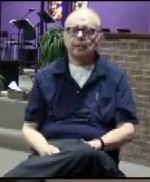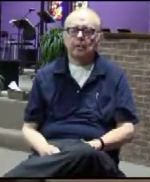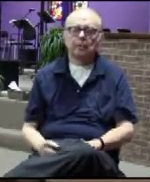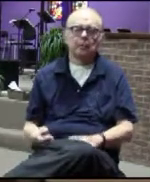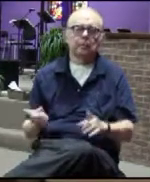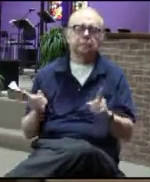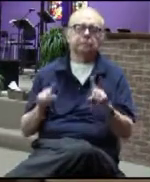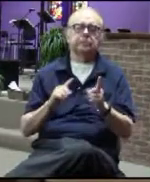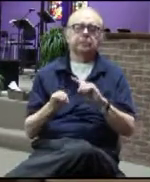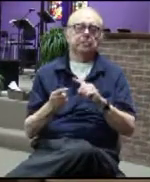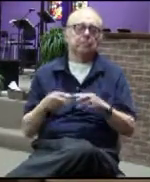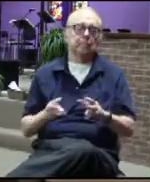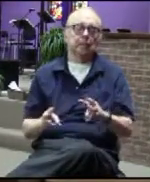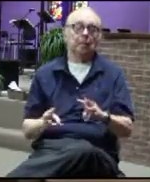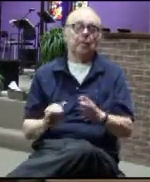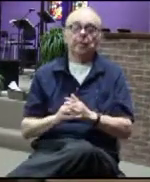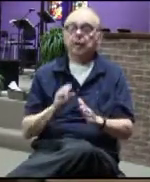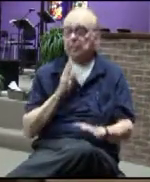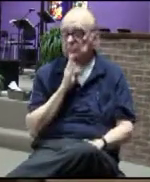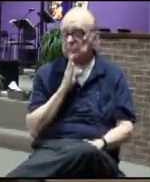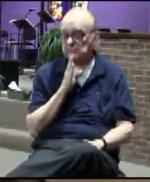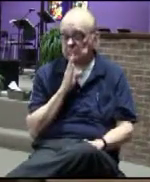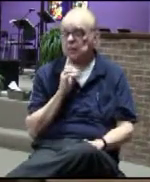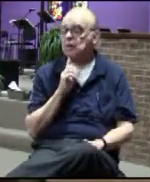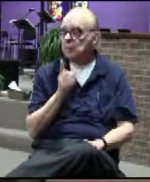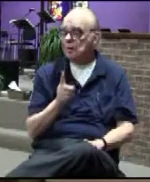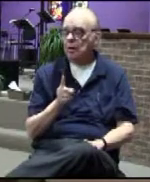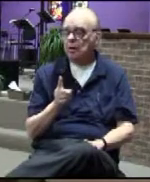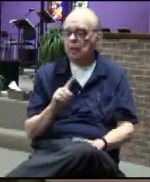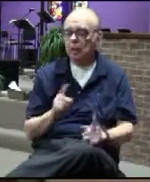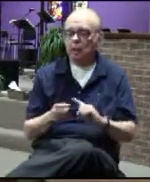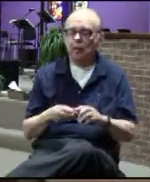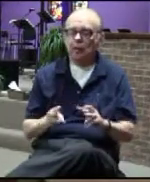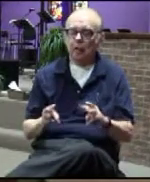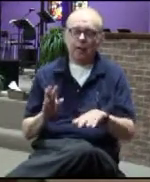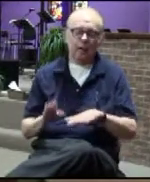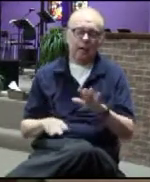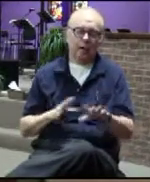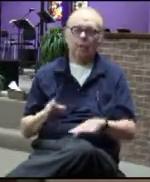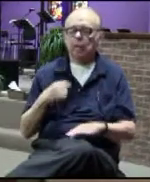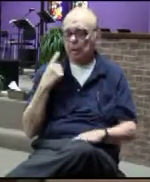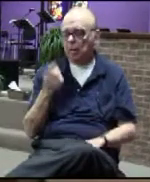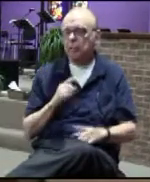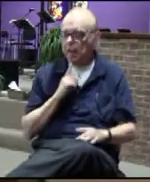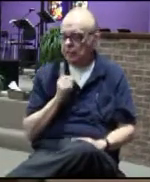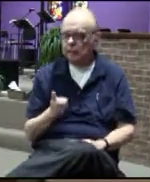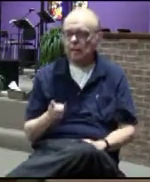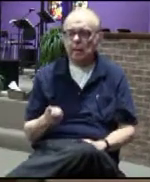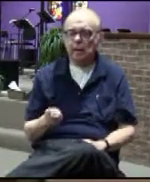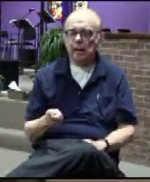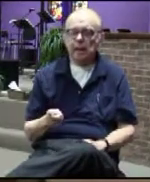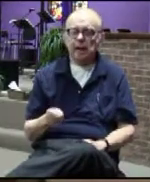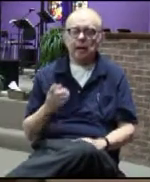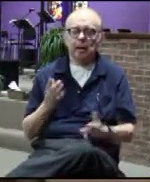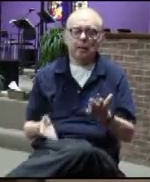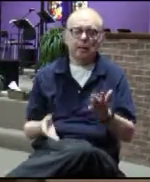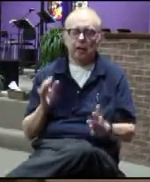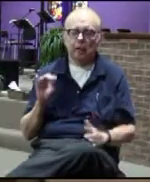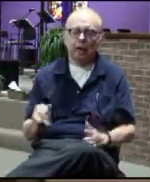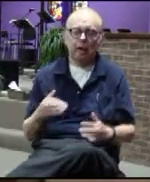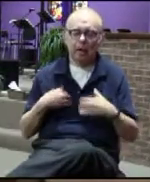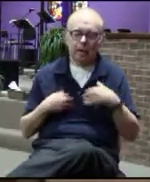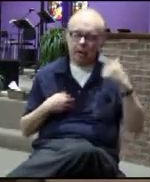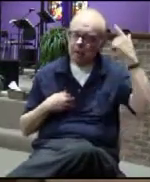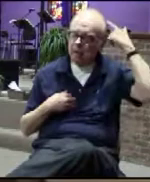will it change the way you walk and will it change the way you walk and look absolutely you may still have